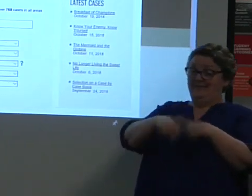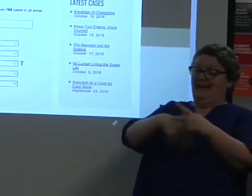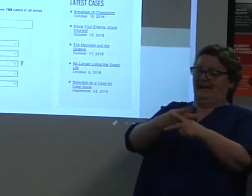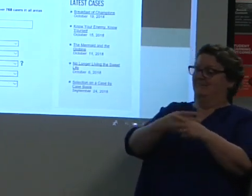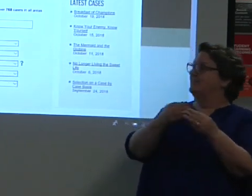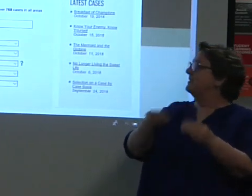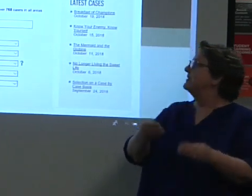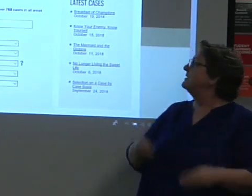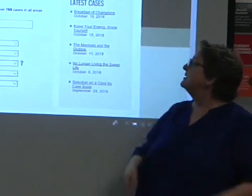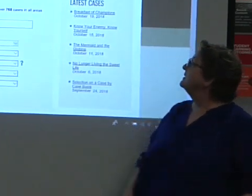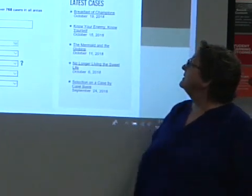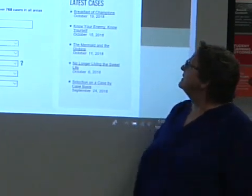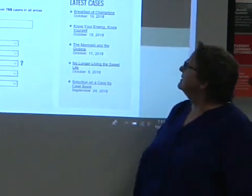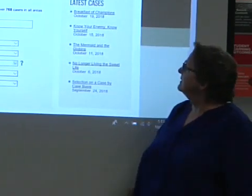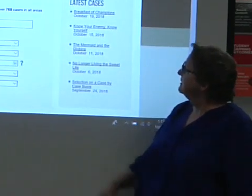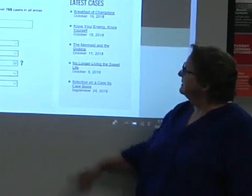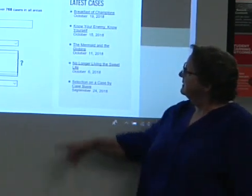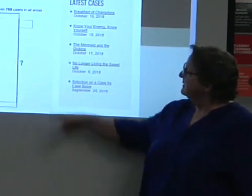method.